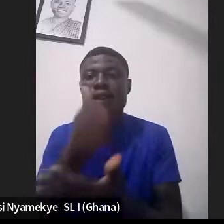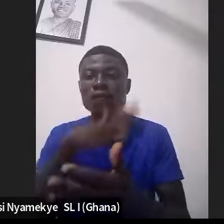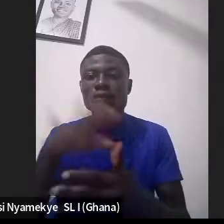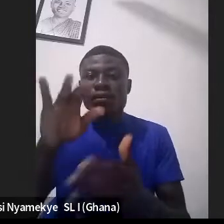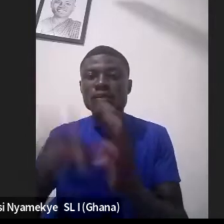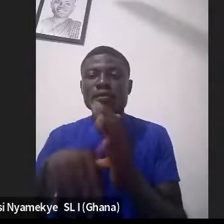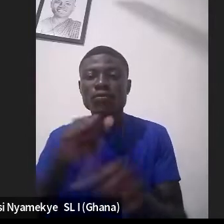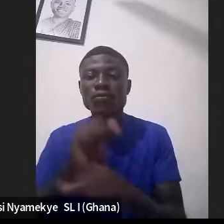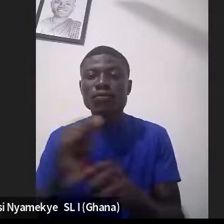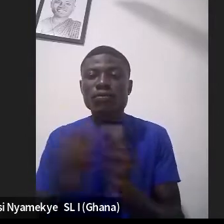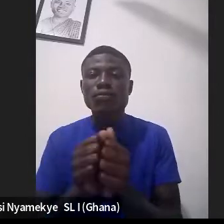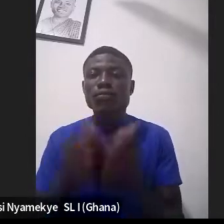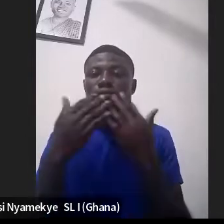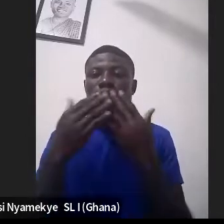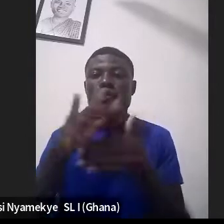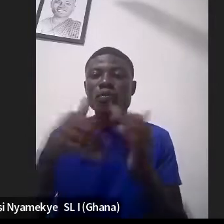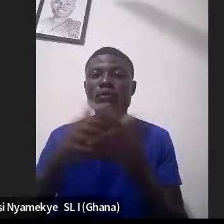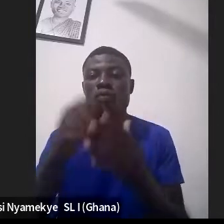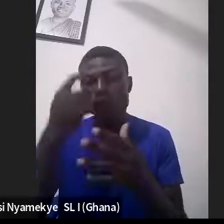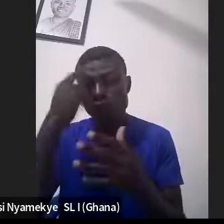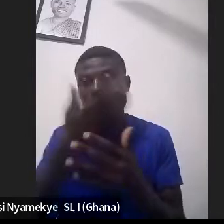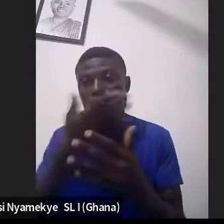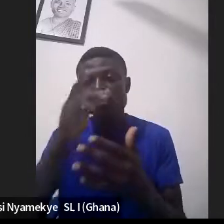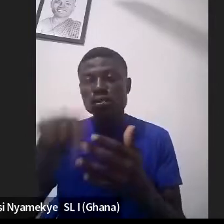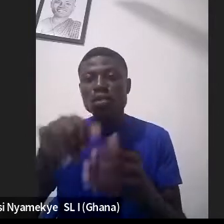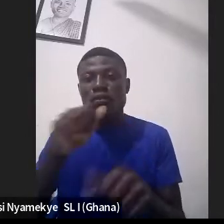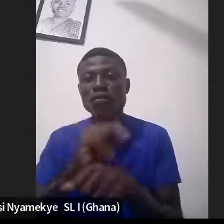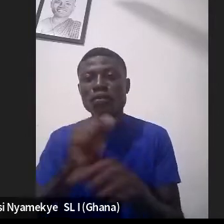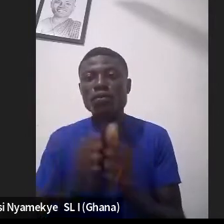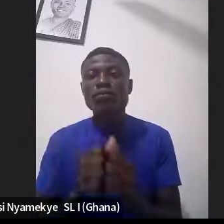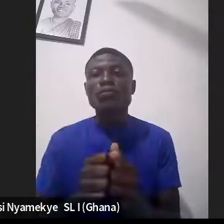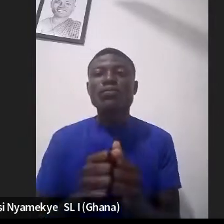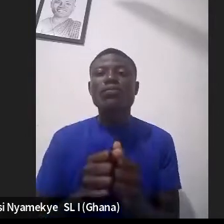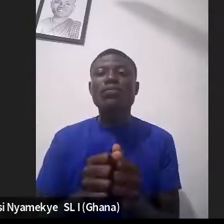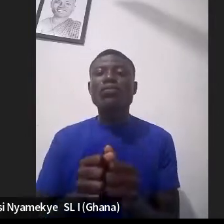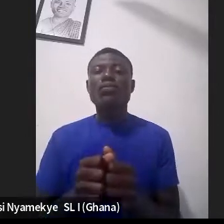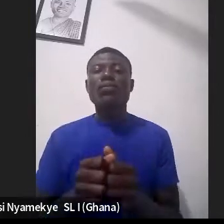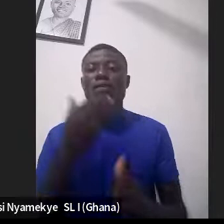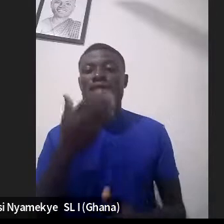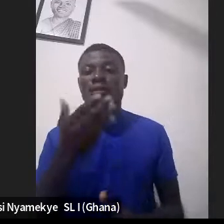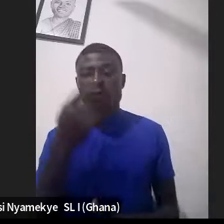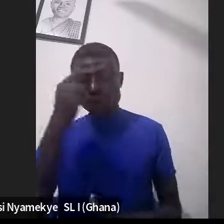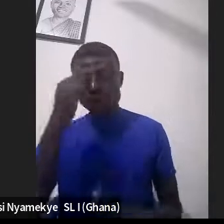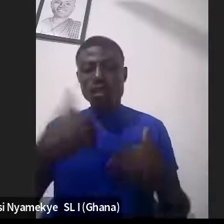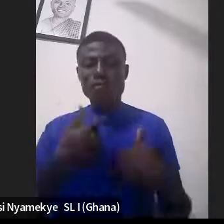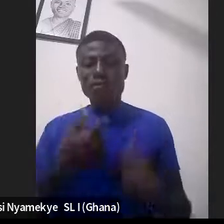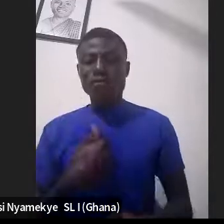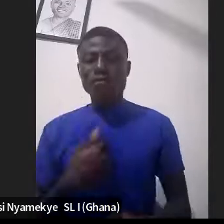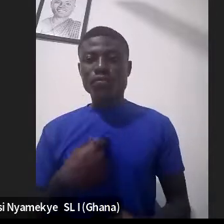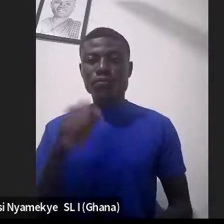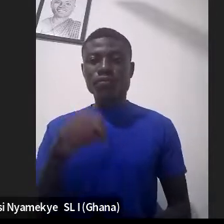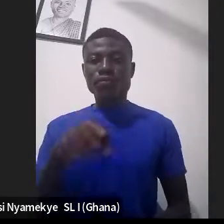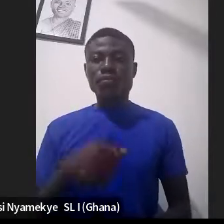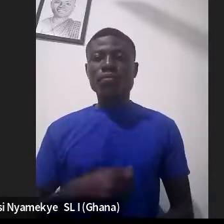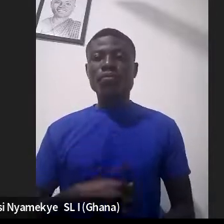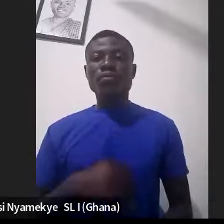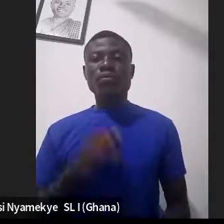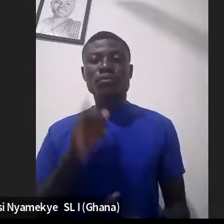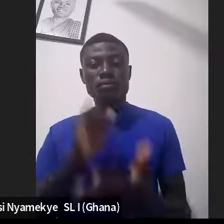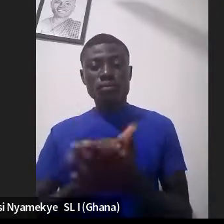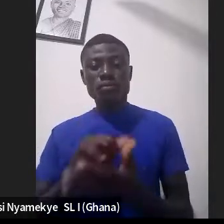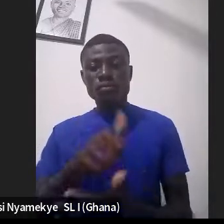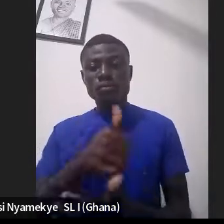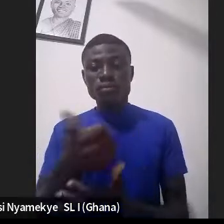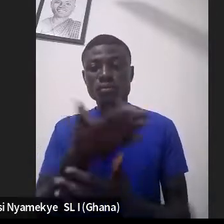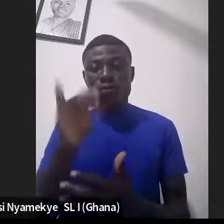So thank you so much for what you're doing. Oh, you're welcome. Thank you for having me. And yes, so that's another piece to